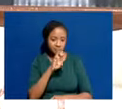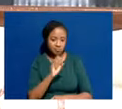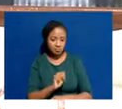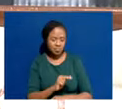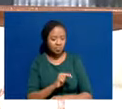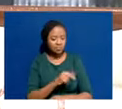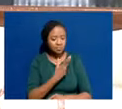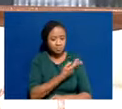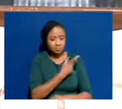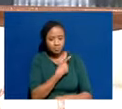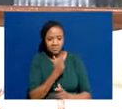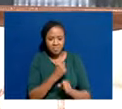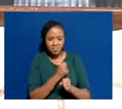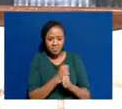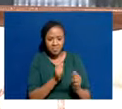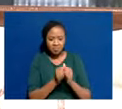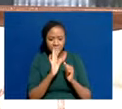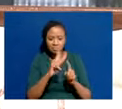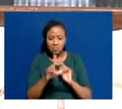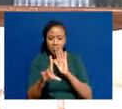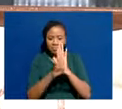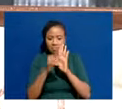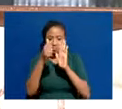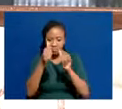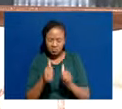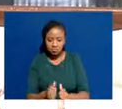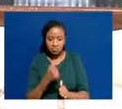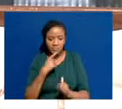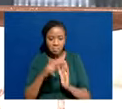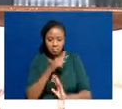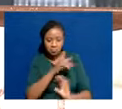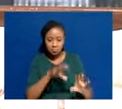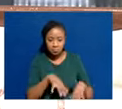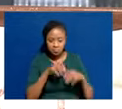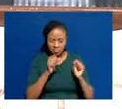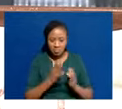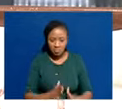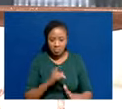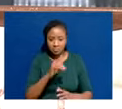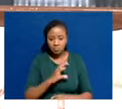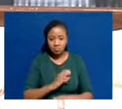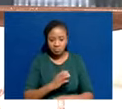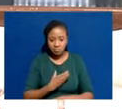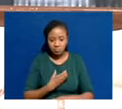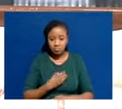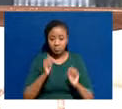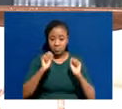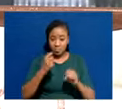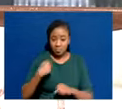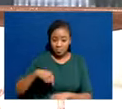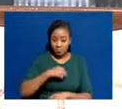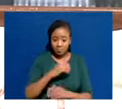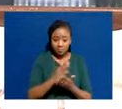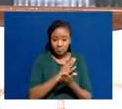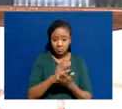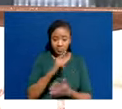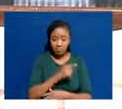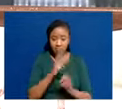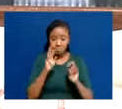According to the legal notice of Namata, you're the chair of the council and I'm the vice chair. Can we just revive this thing? And we